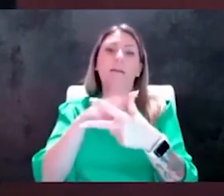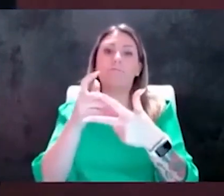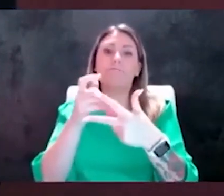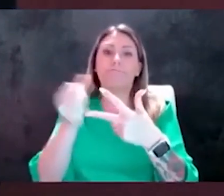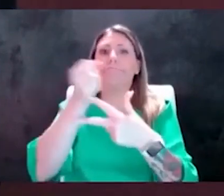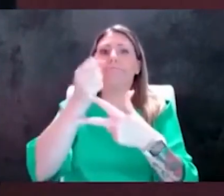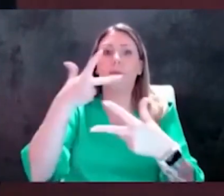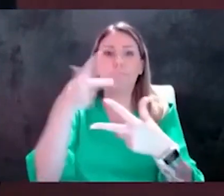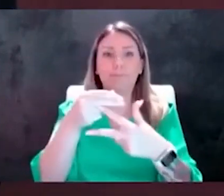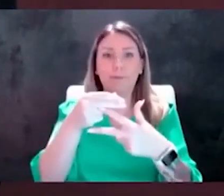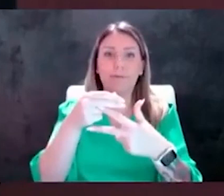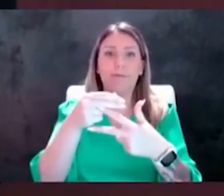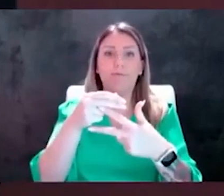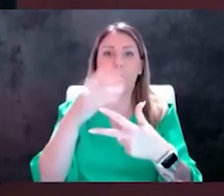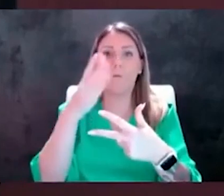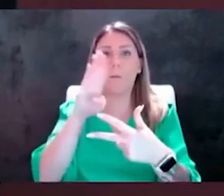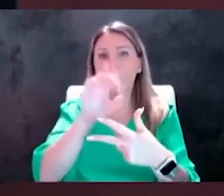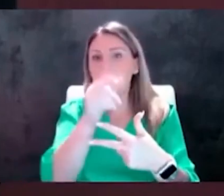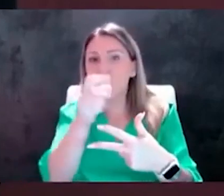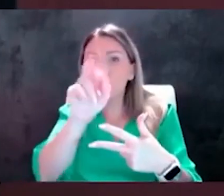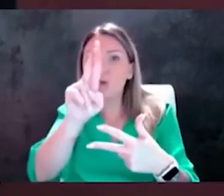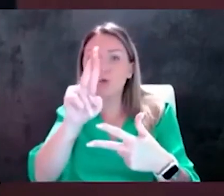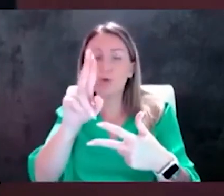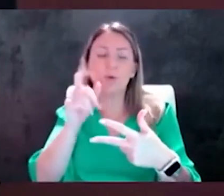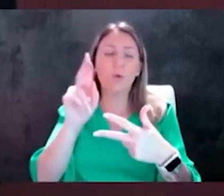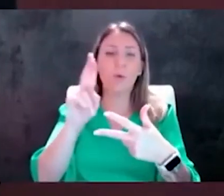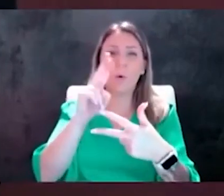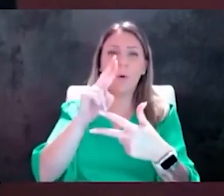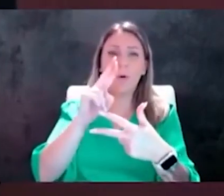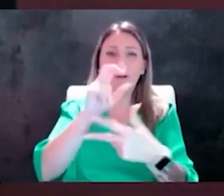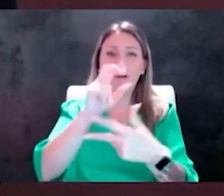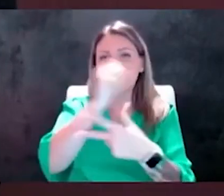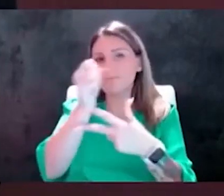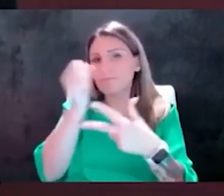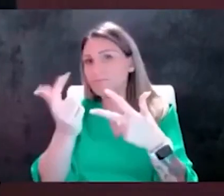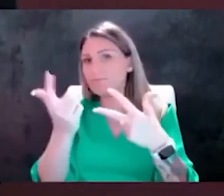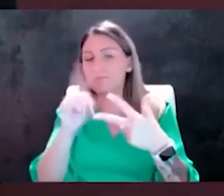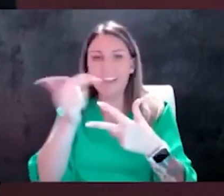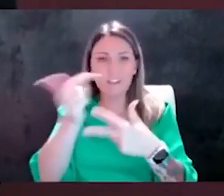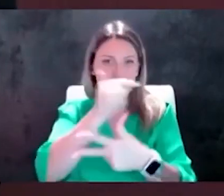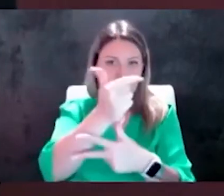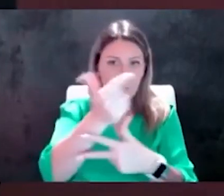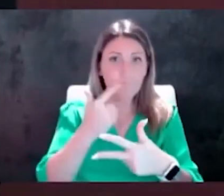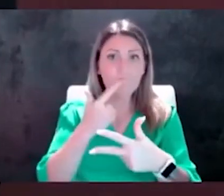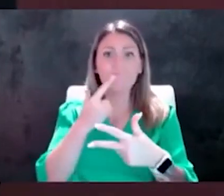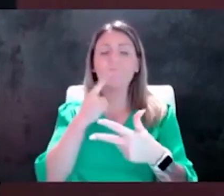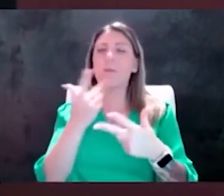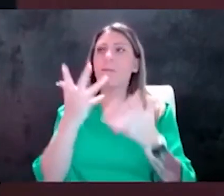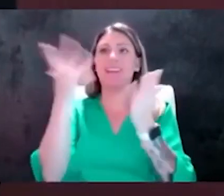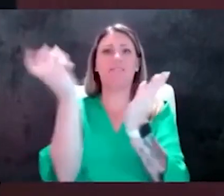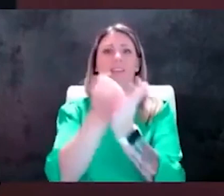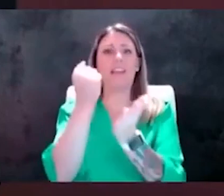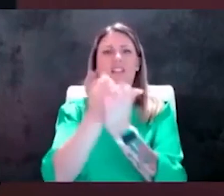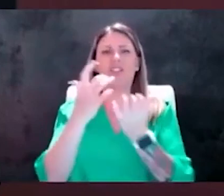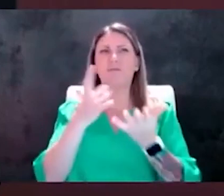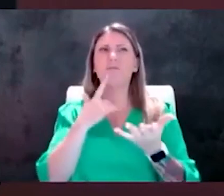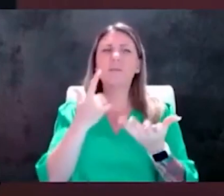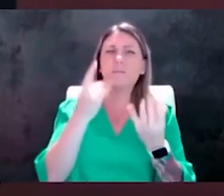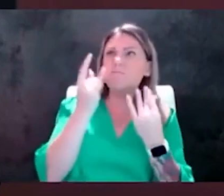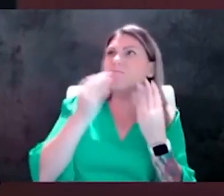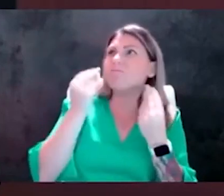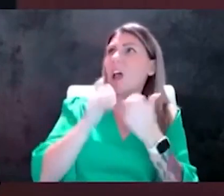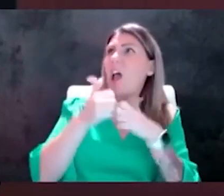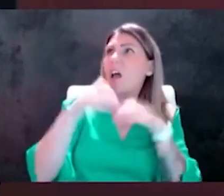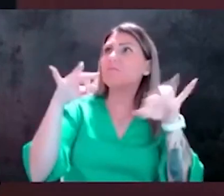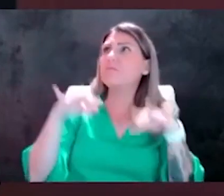we're seeing is that there may be some advantage. I was trying to figure out how to describe this, and so I thought I'd